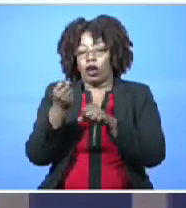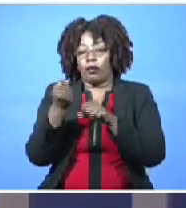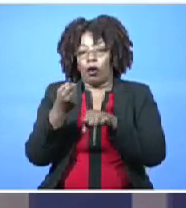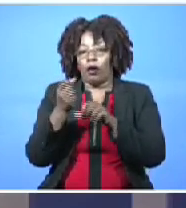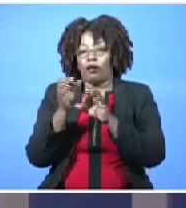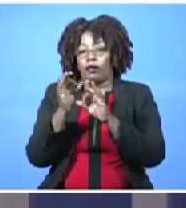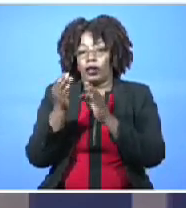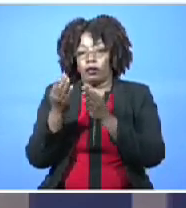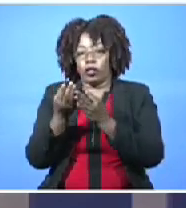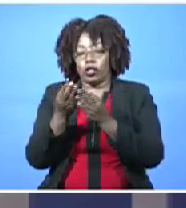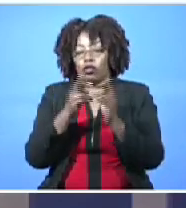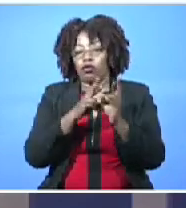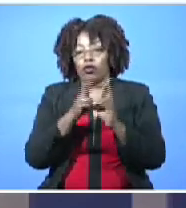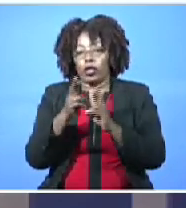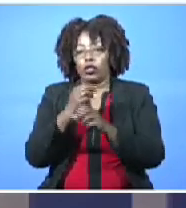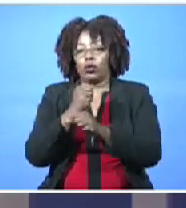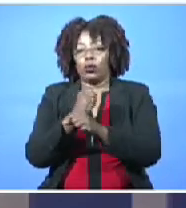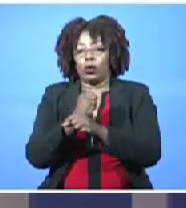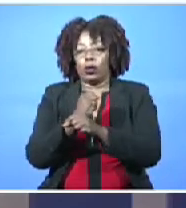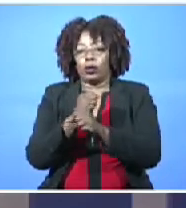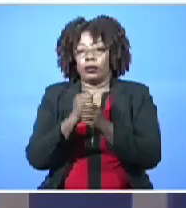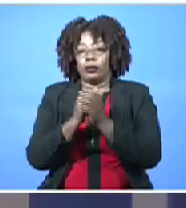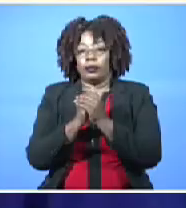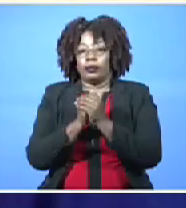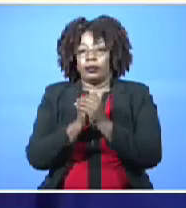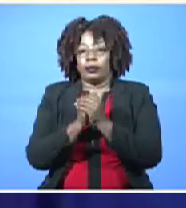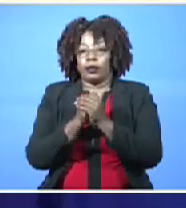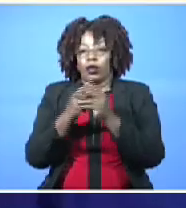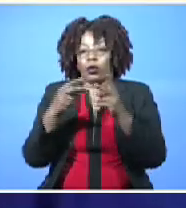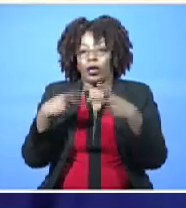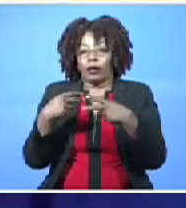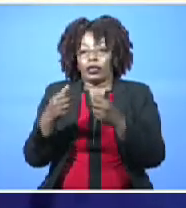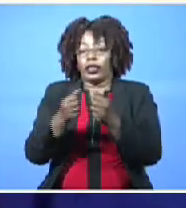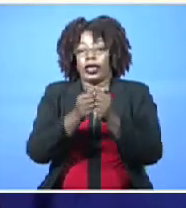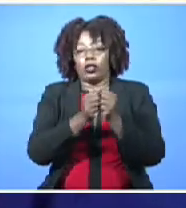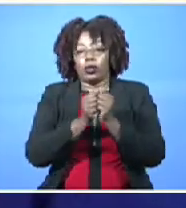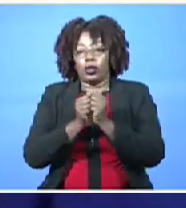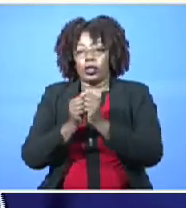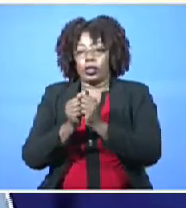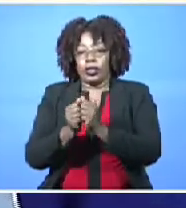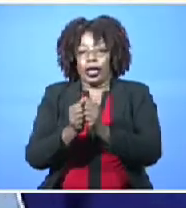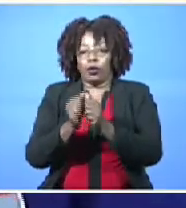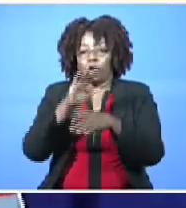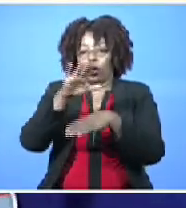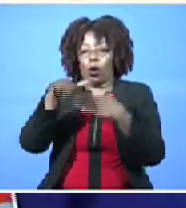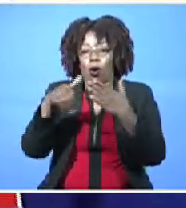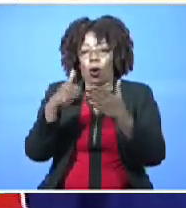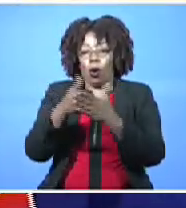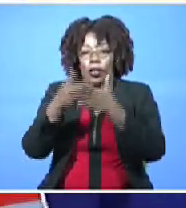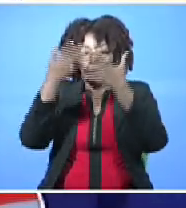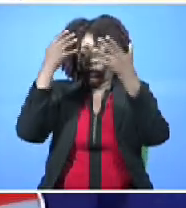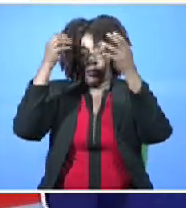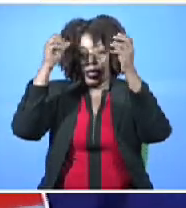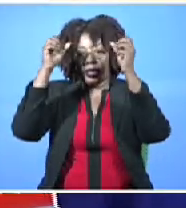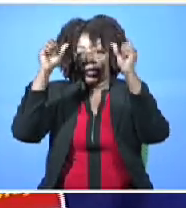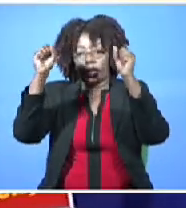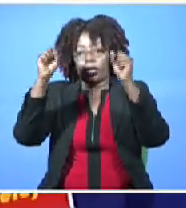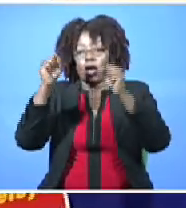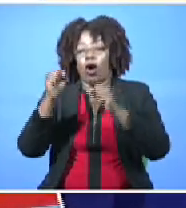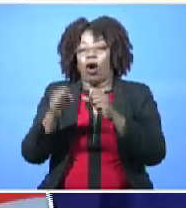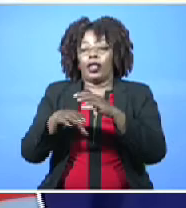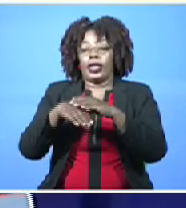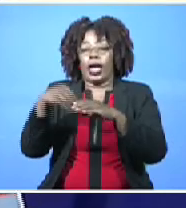Federation, and she's ready to get to work. We have to get together with all of the presidents of the